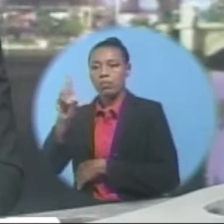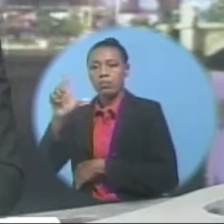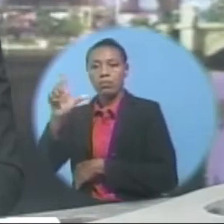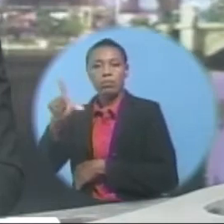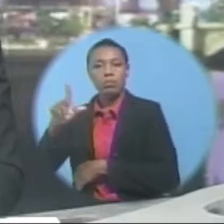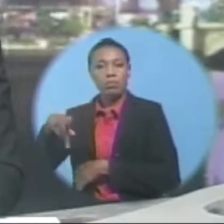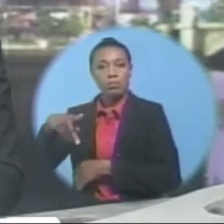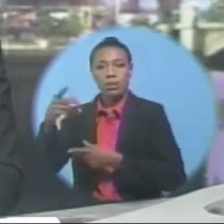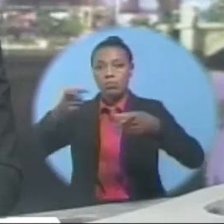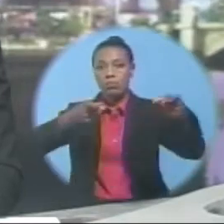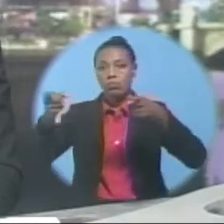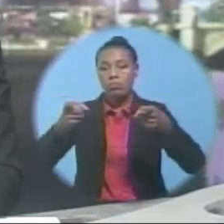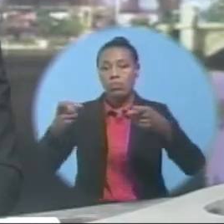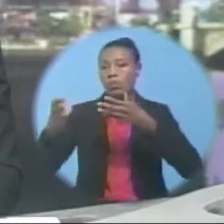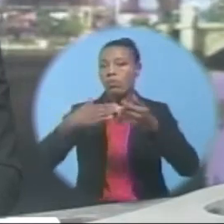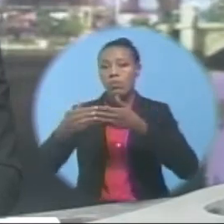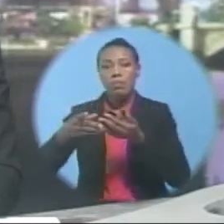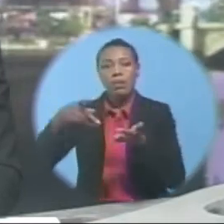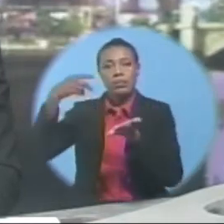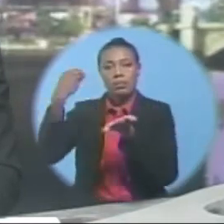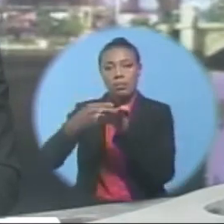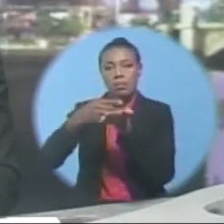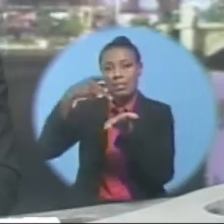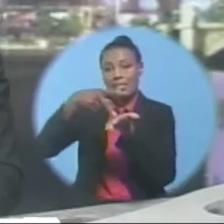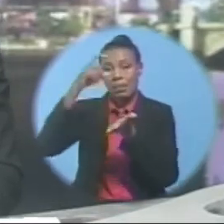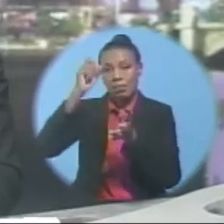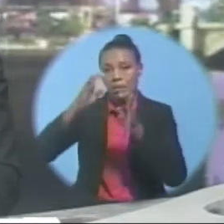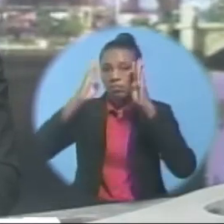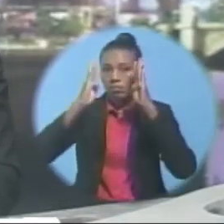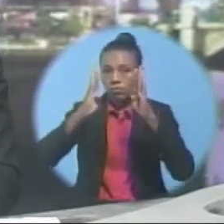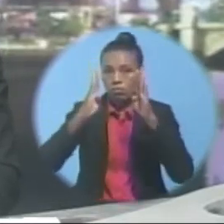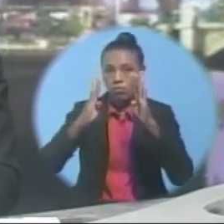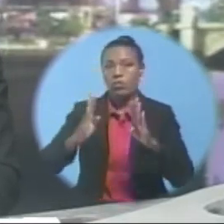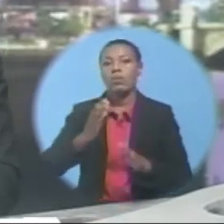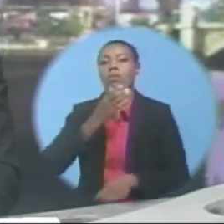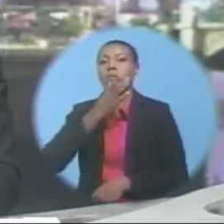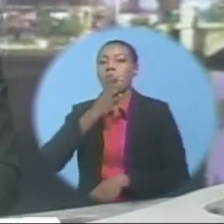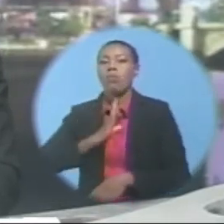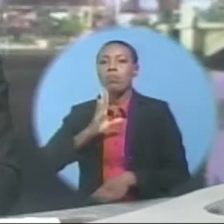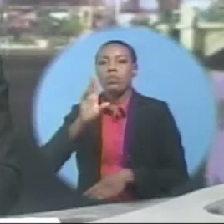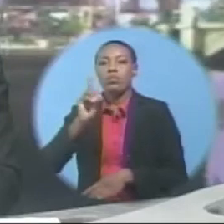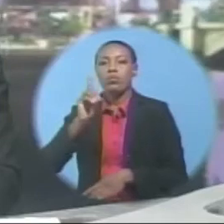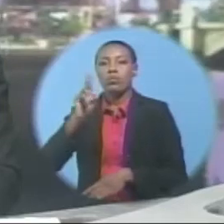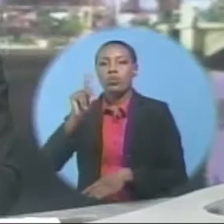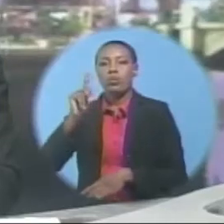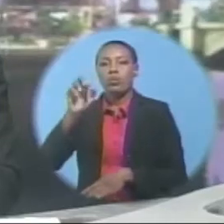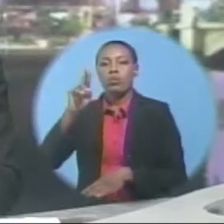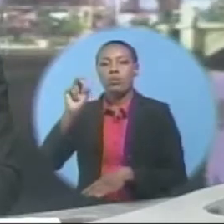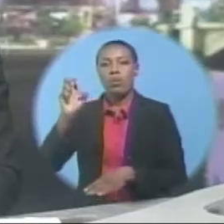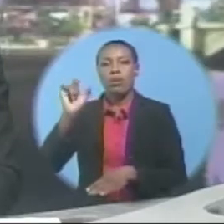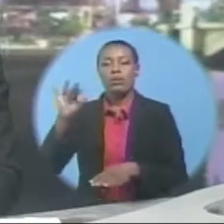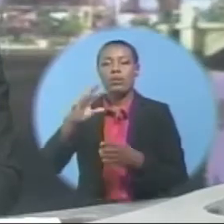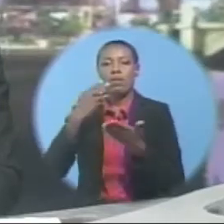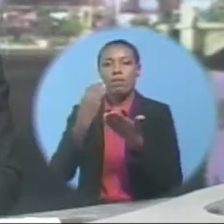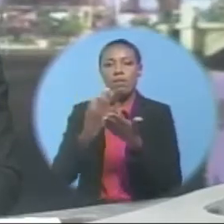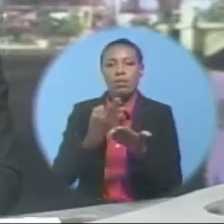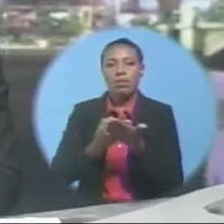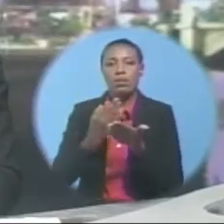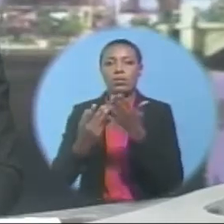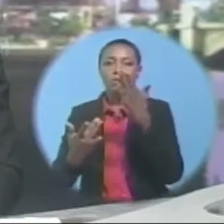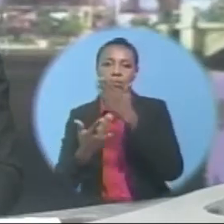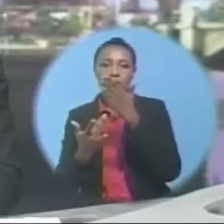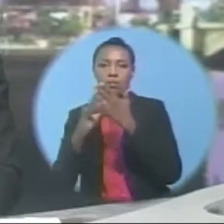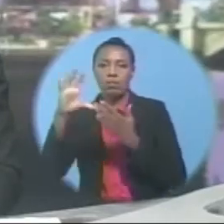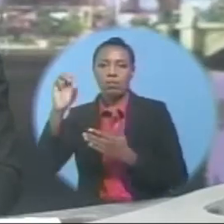the island's fiscal deficit has to be addressed. For Marla Ducaran of financial technology company BIT